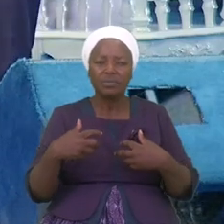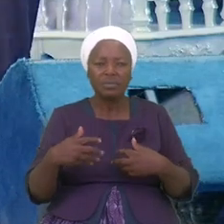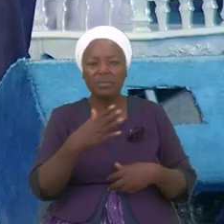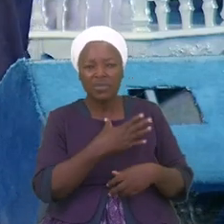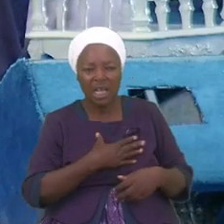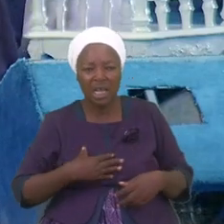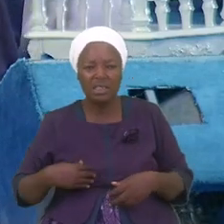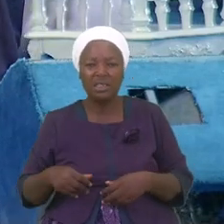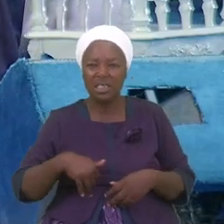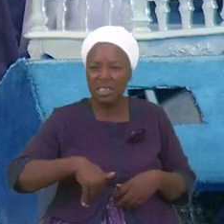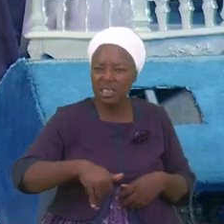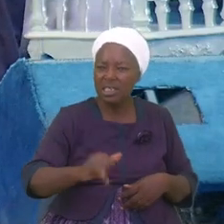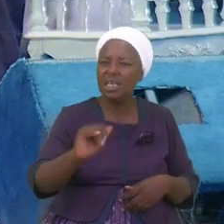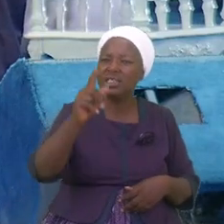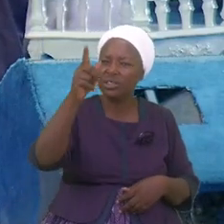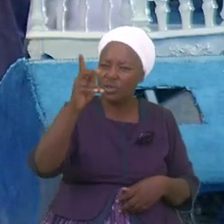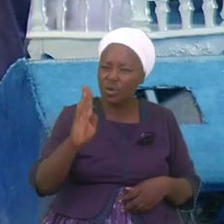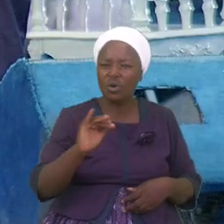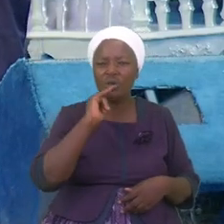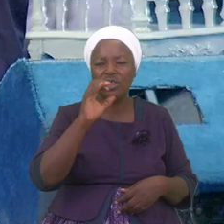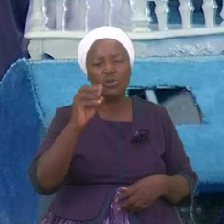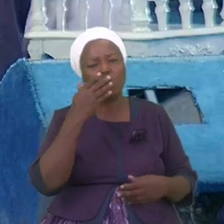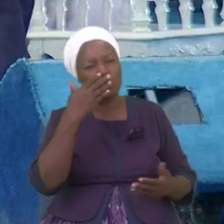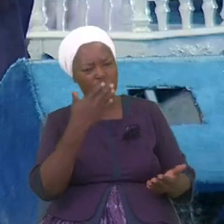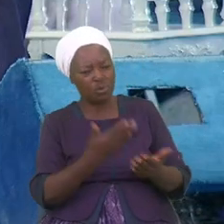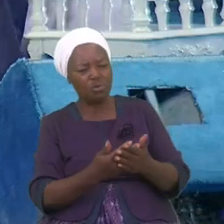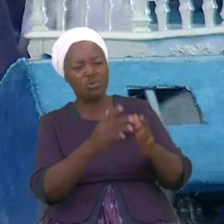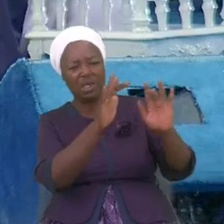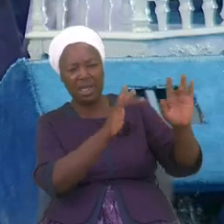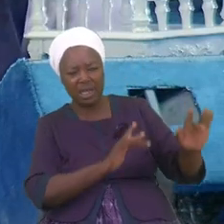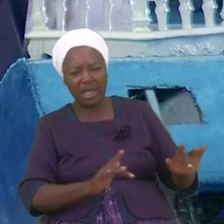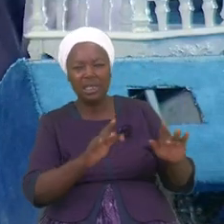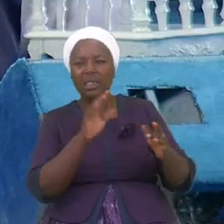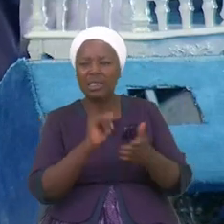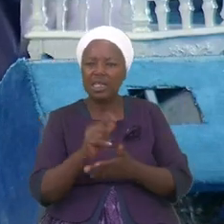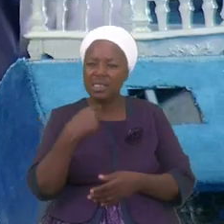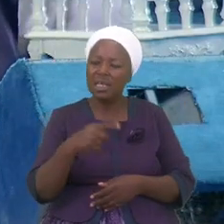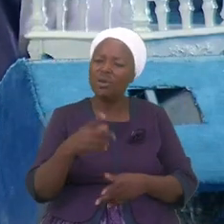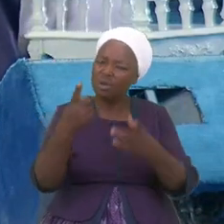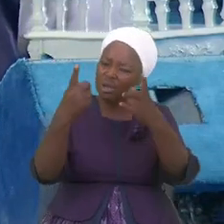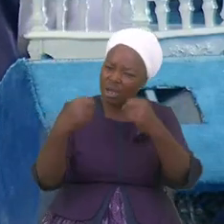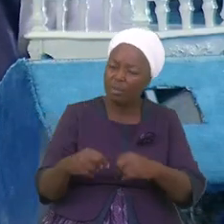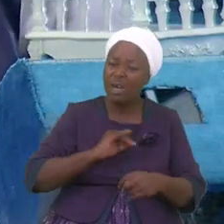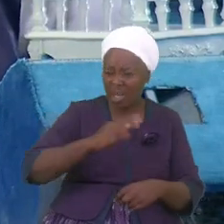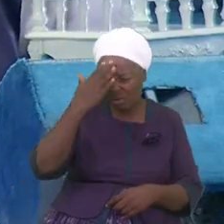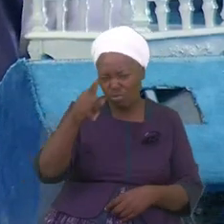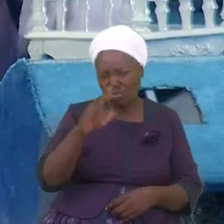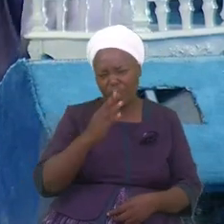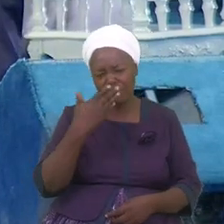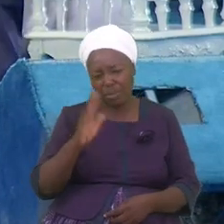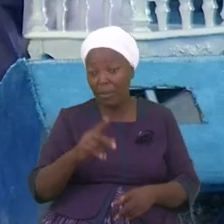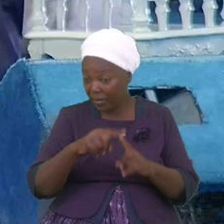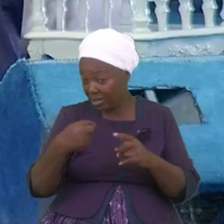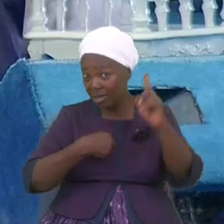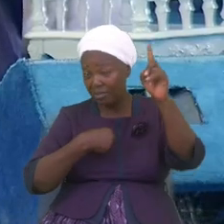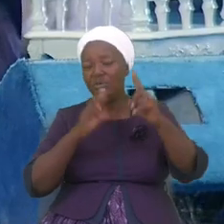yet God is so kind and good that he's still saying, come, I know you are bad, but I'll make you